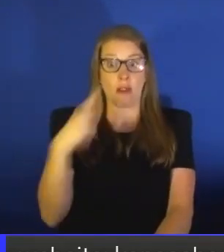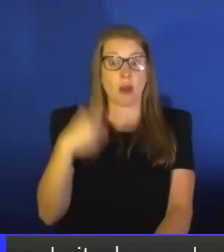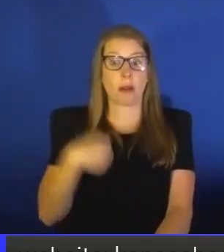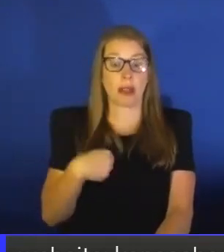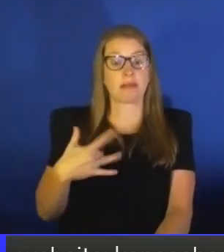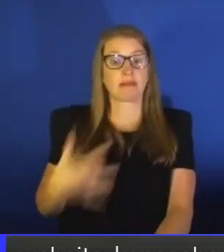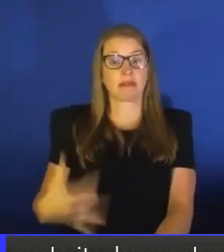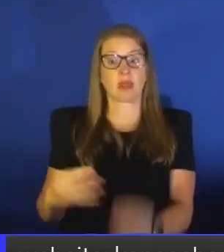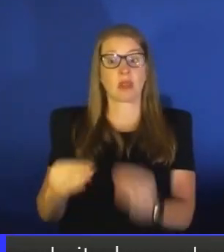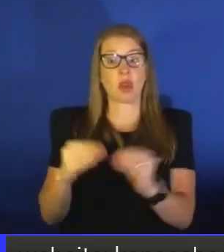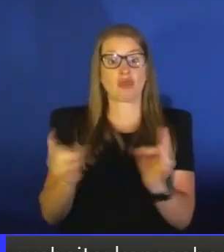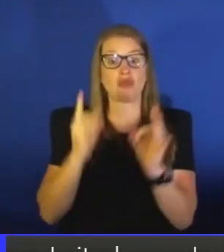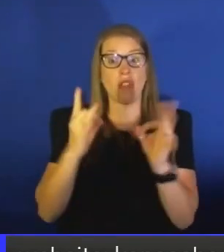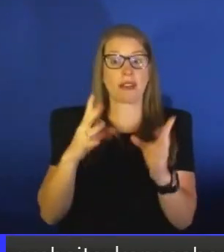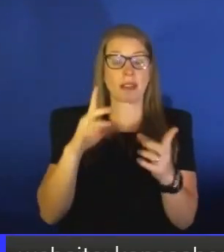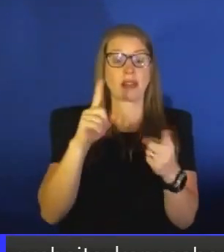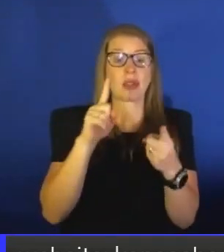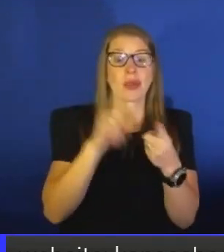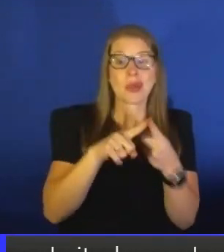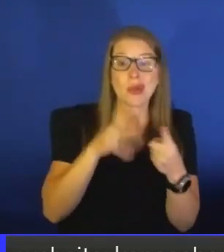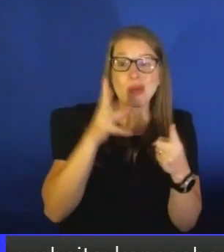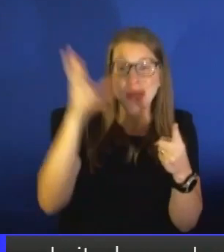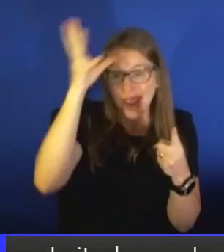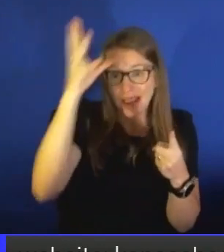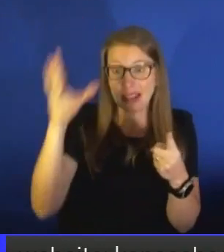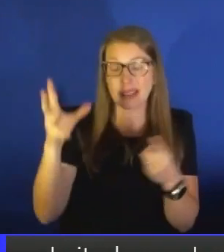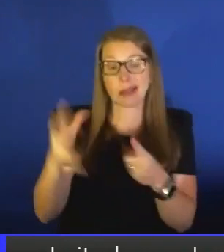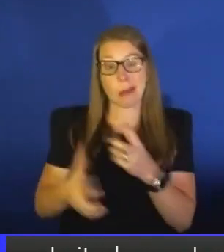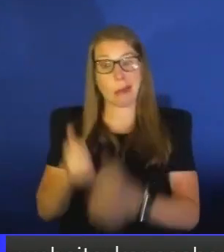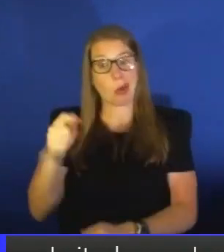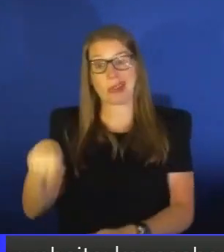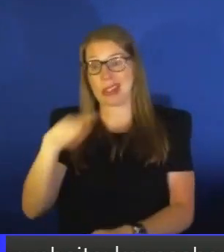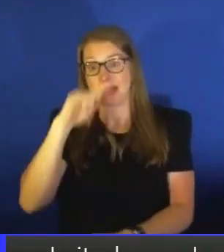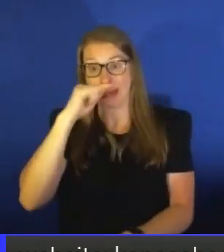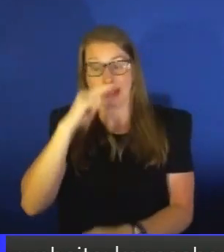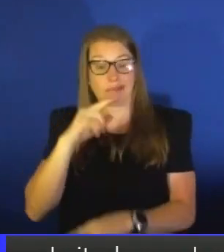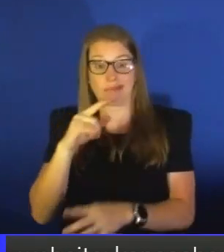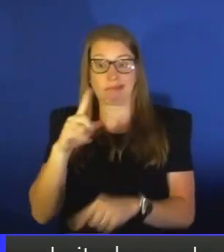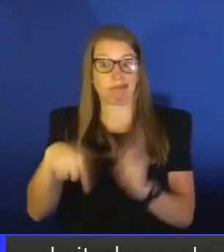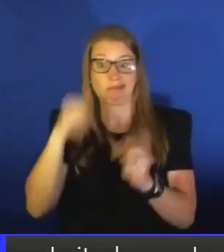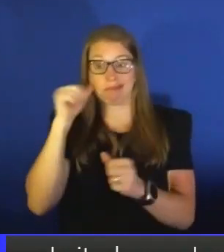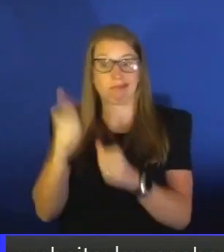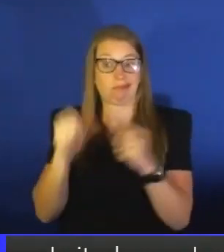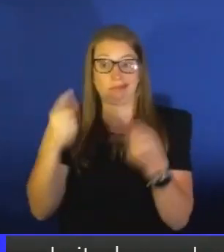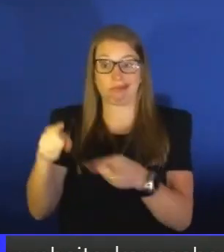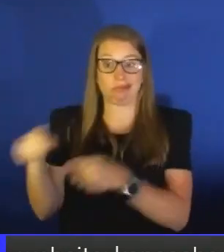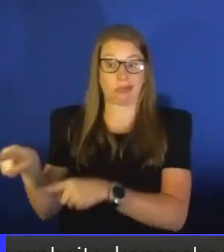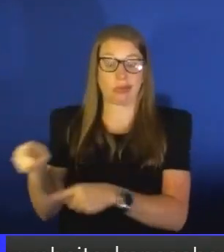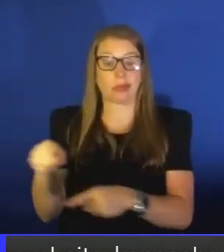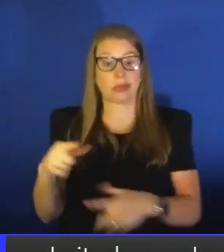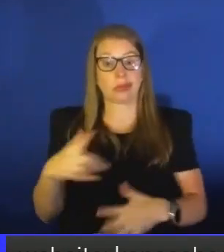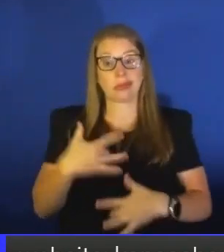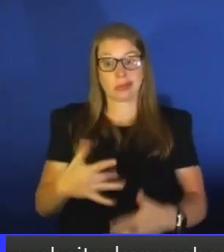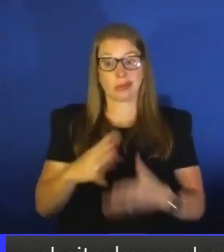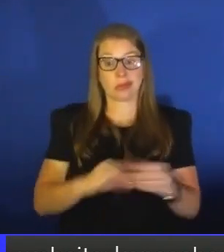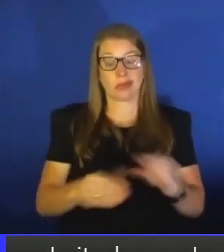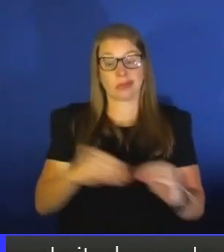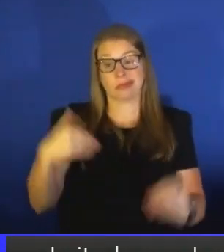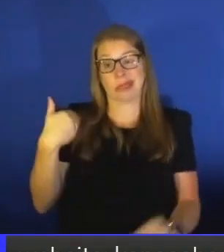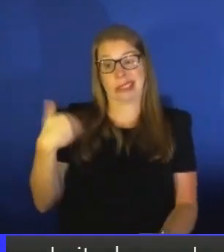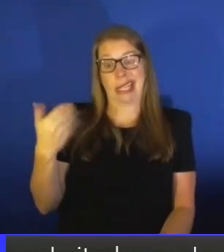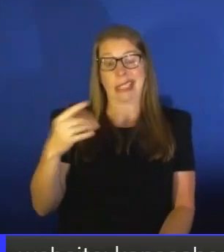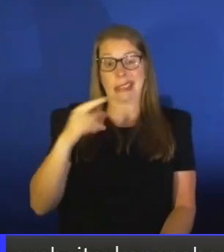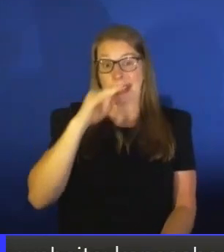more traumatizing to the parents because in reality, the vast majority of kids have no recall at all. The classic story is it's a young kid, 2, 3,